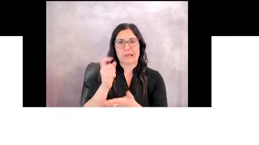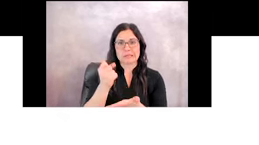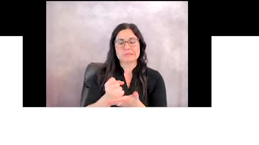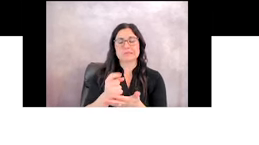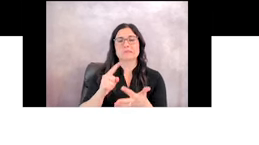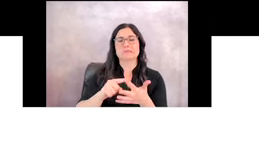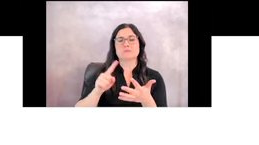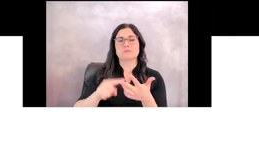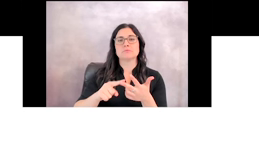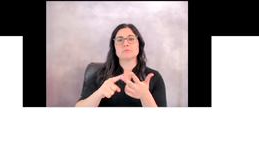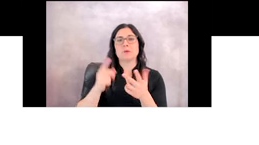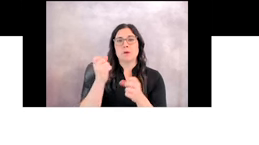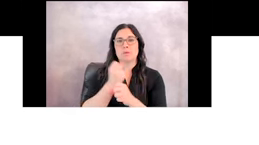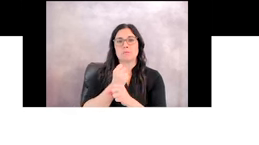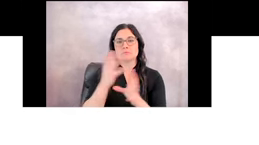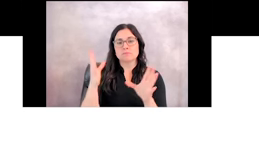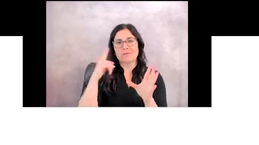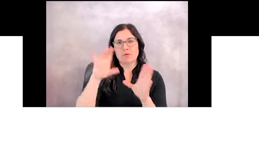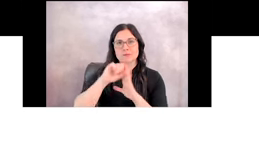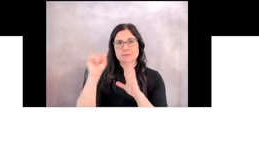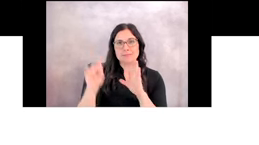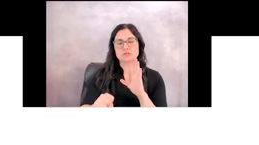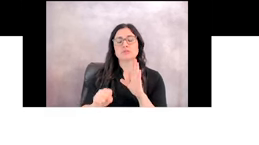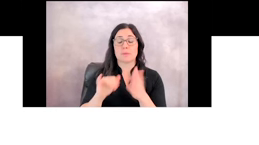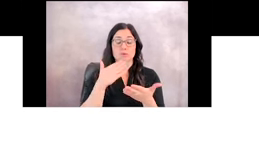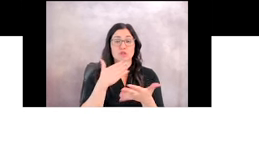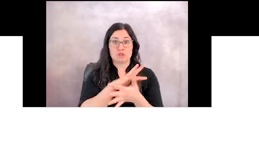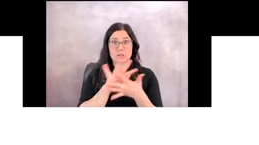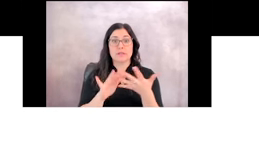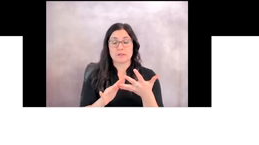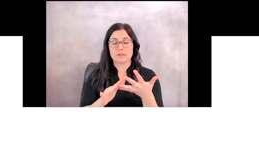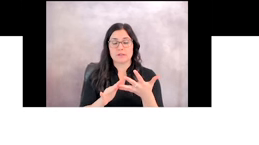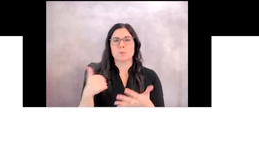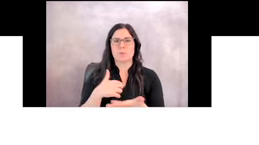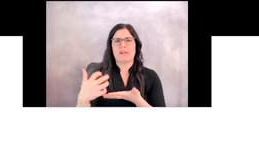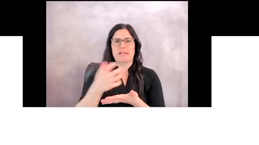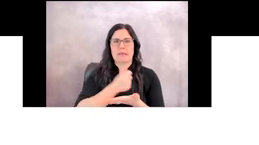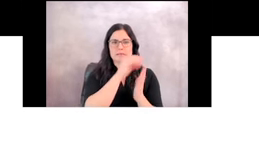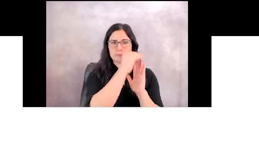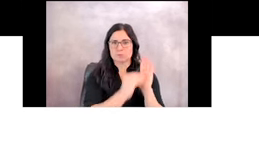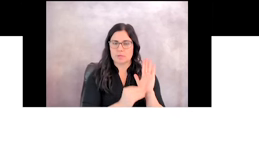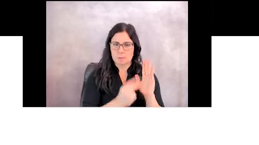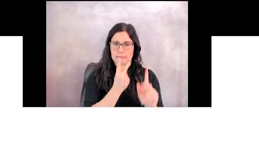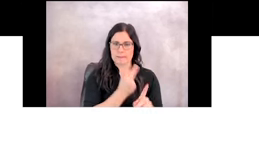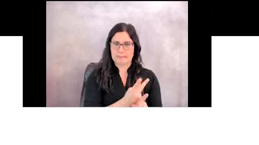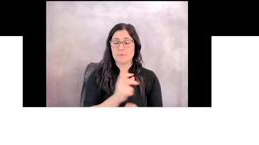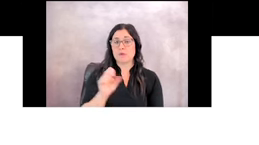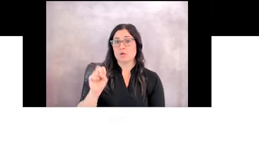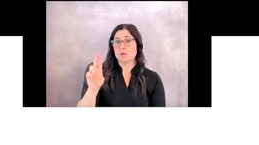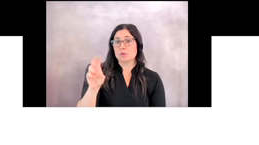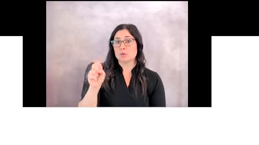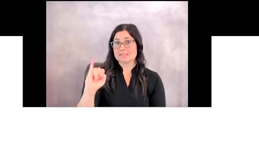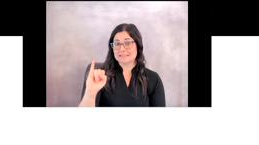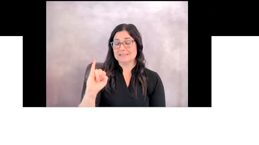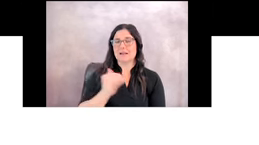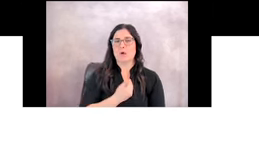scope of me and Lydia, but these are good just for us to collect. And Susie's our professional